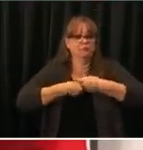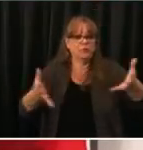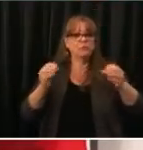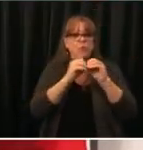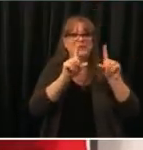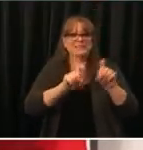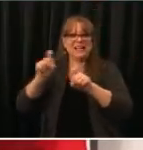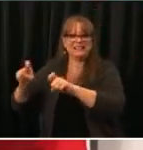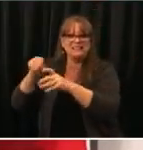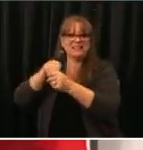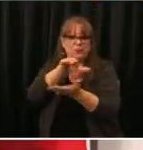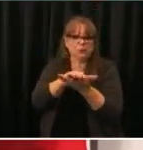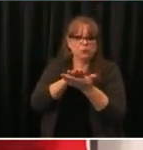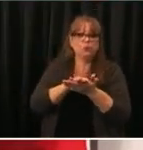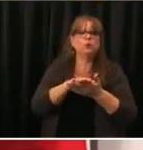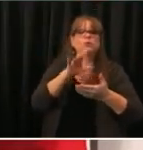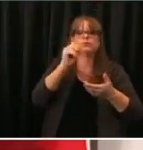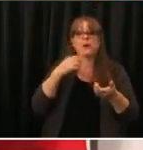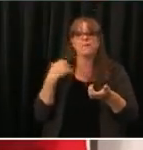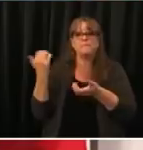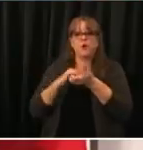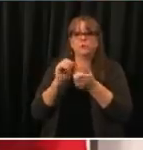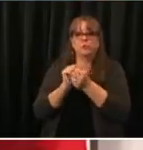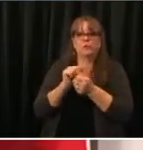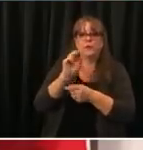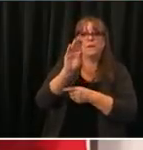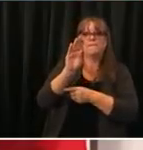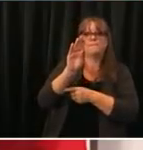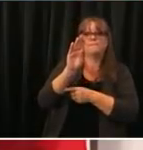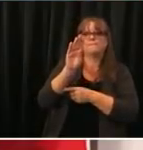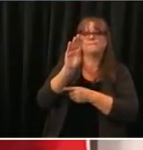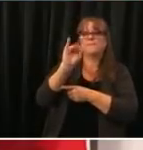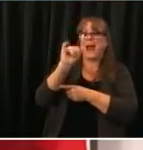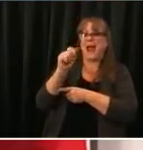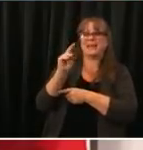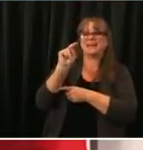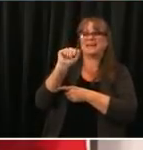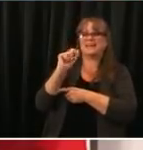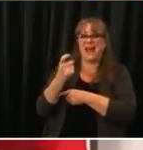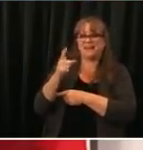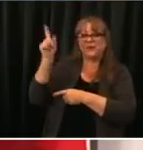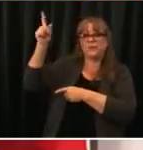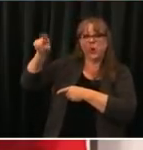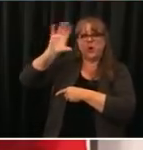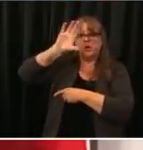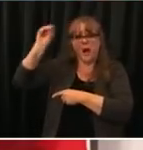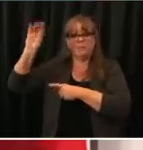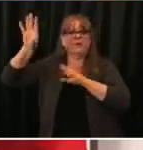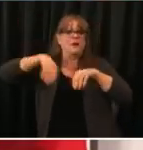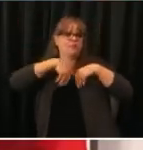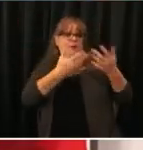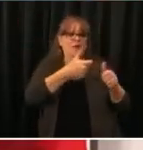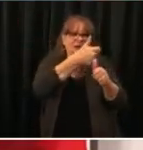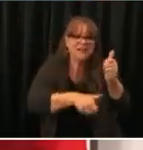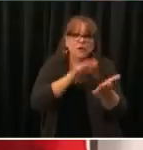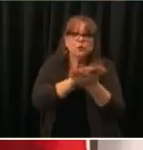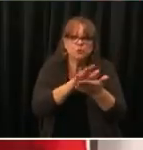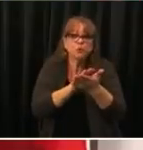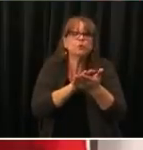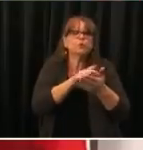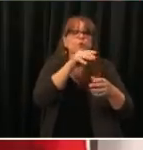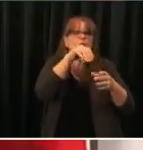only 3 states where we are providing, offering through the districts and charter schools and private schools to provide a test